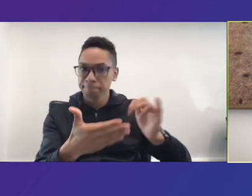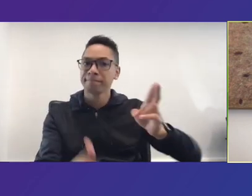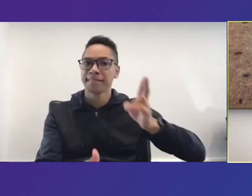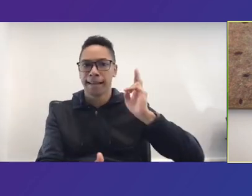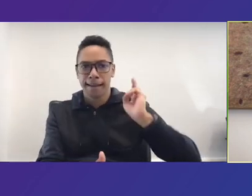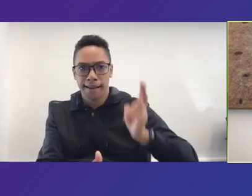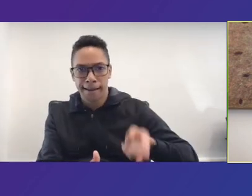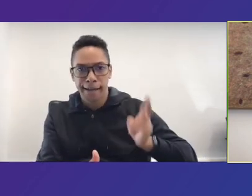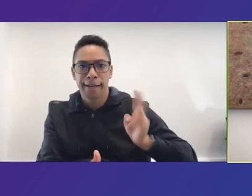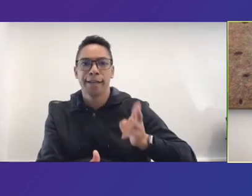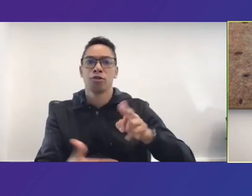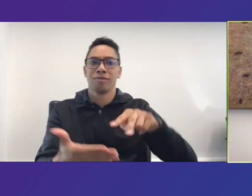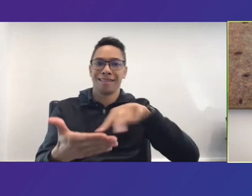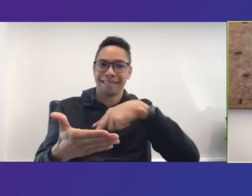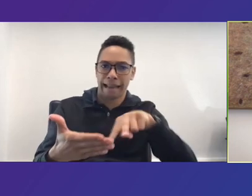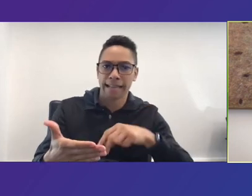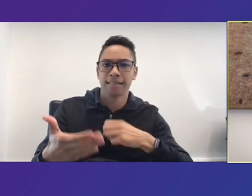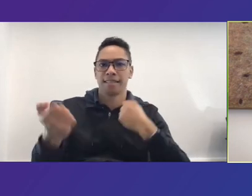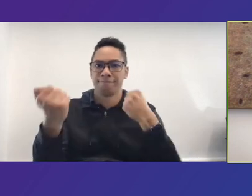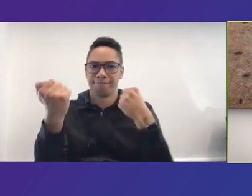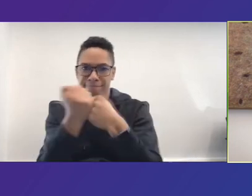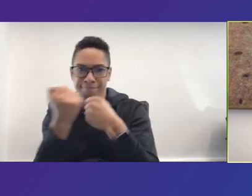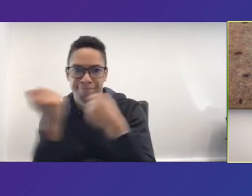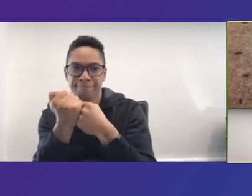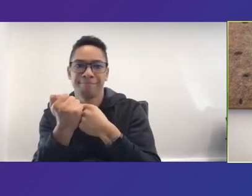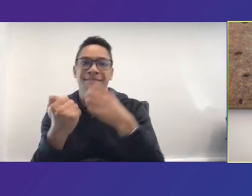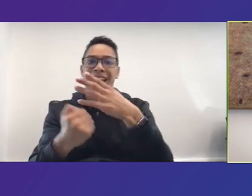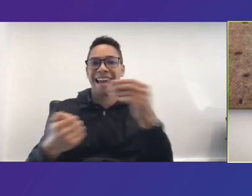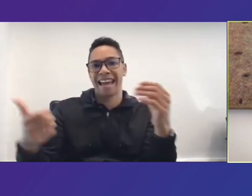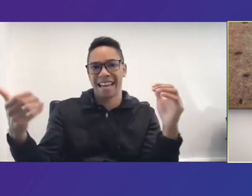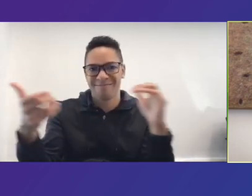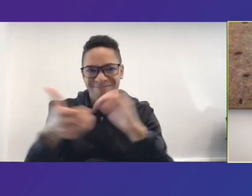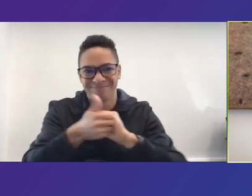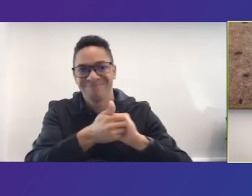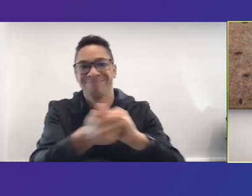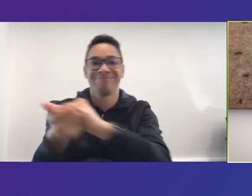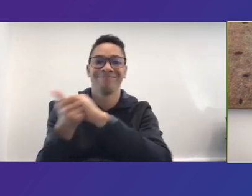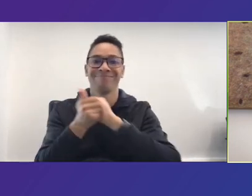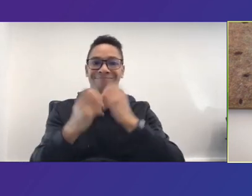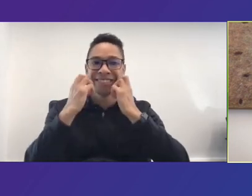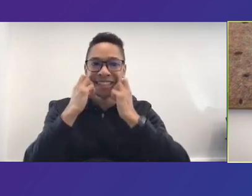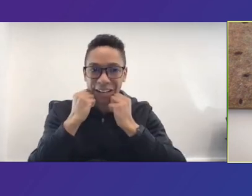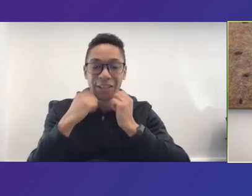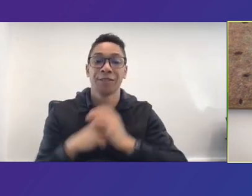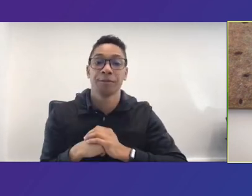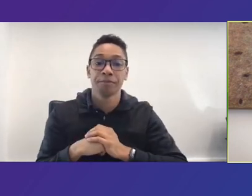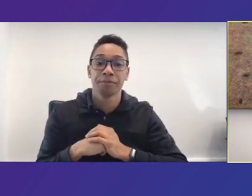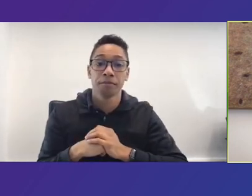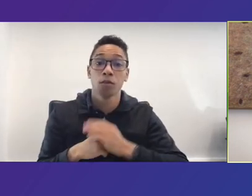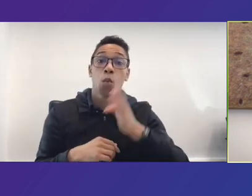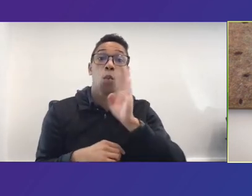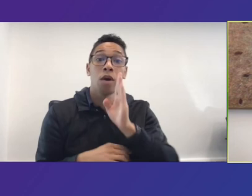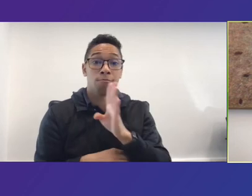Dance, Activism, and Collective Care. An address by